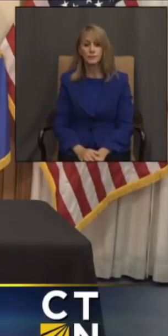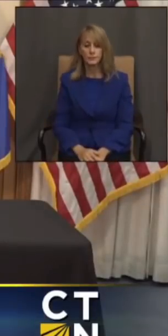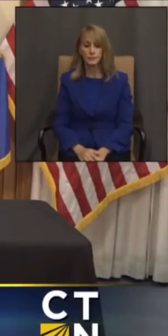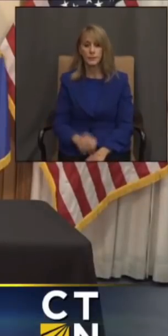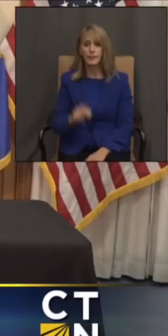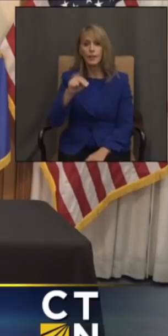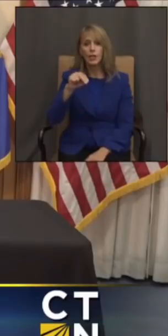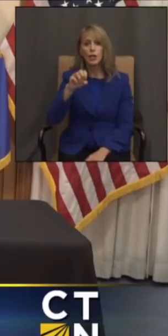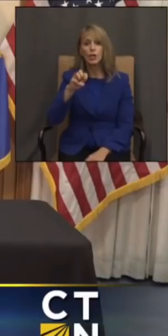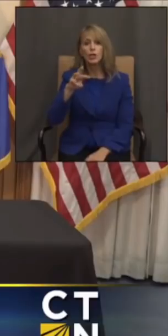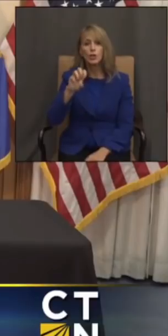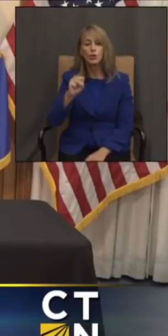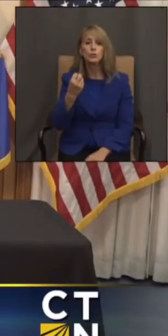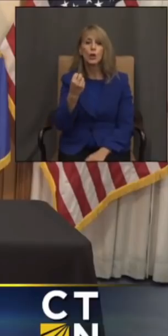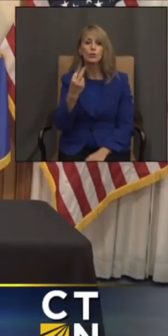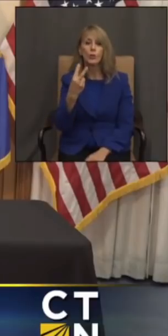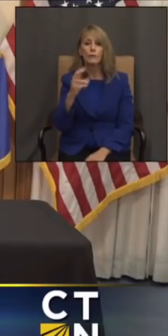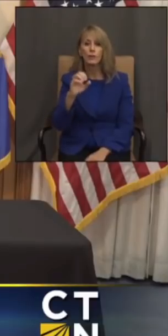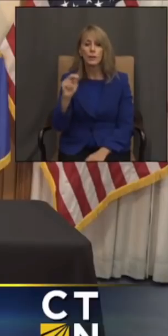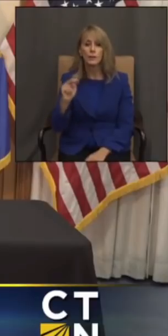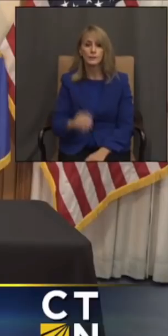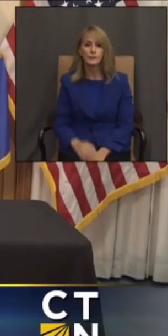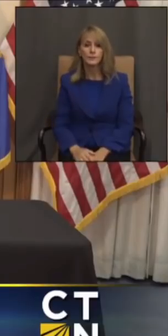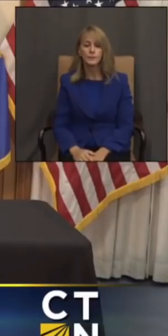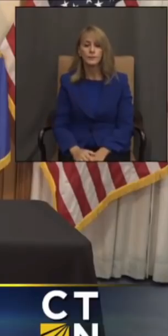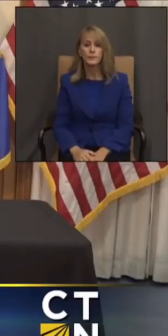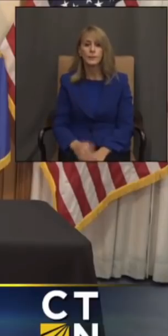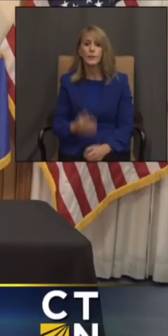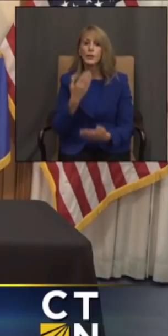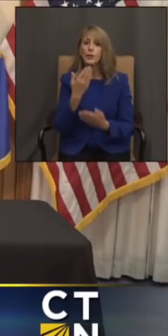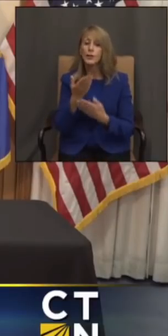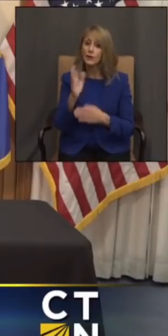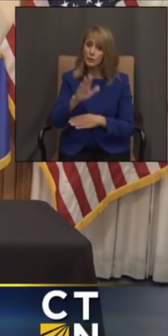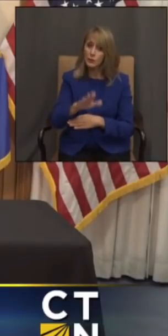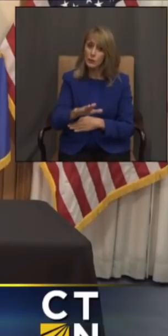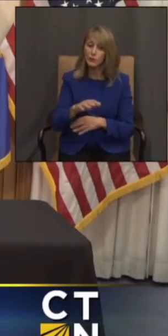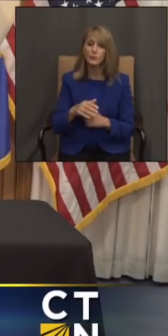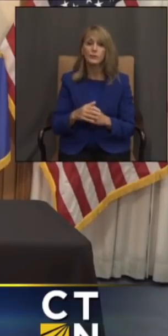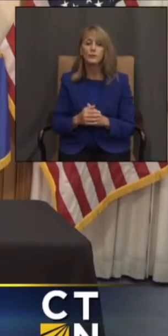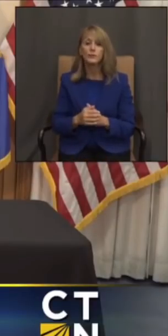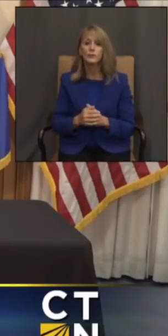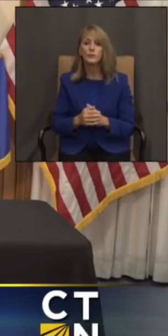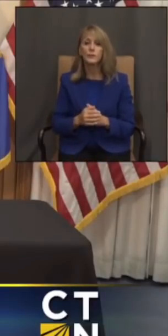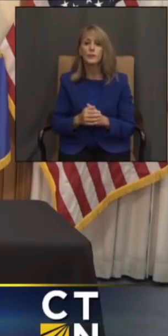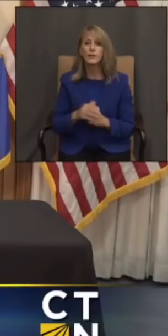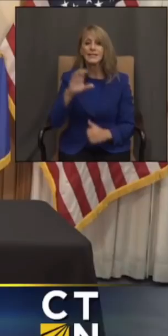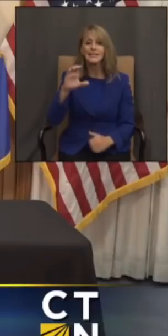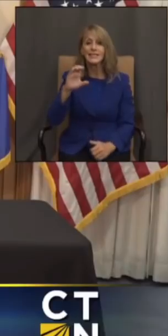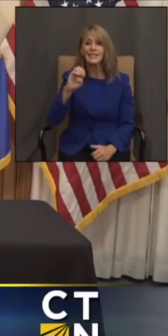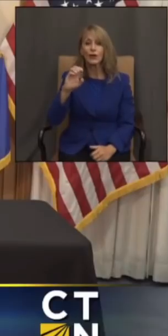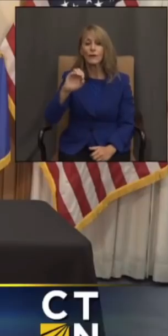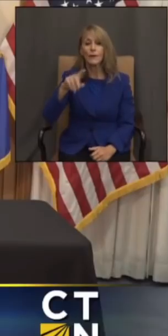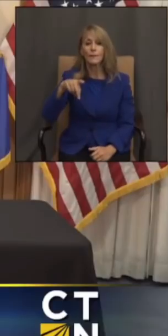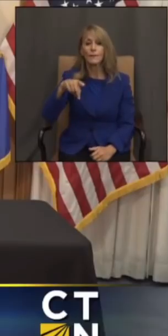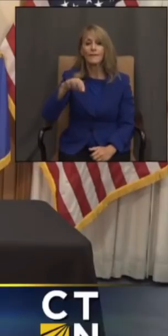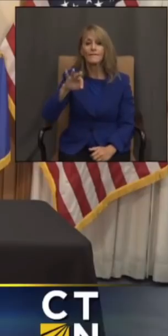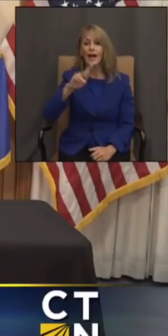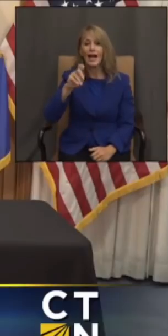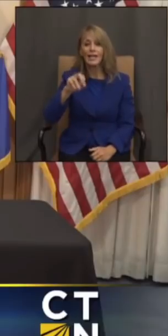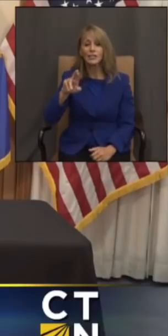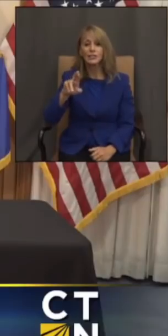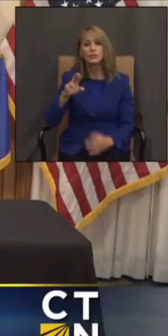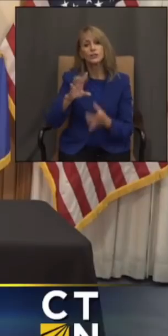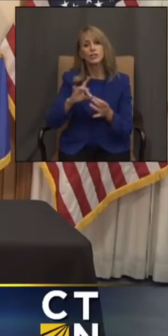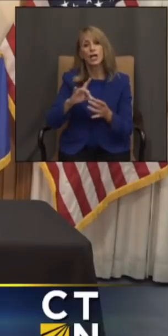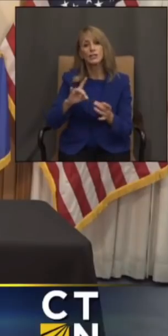News 12 Connecticut. Good afternoon, Governor Lamont. Today, a report came out that the CEO of Pfizer said a third COVID